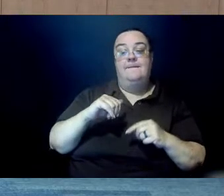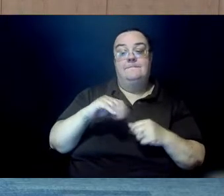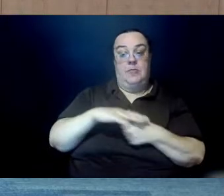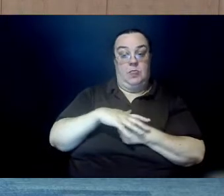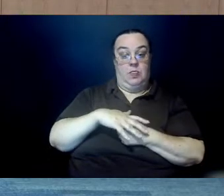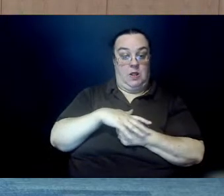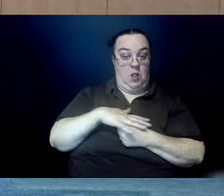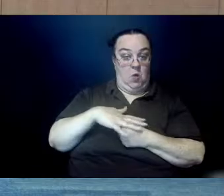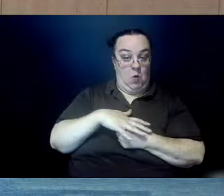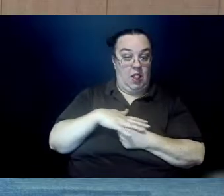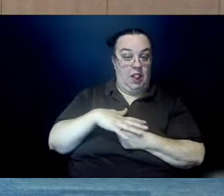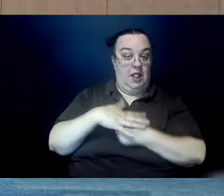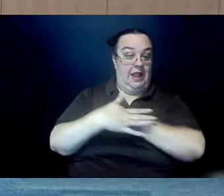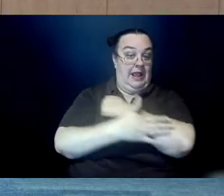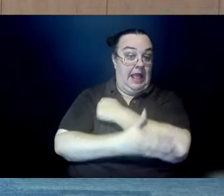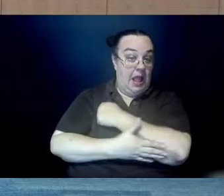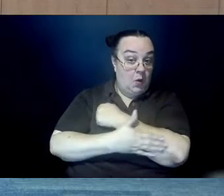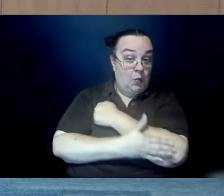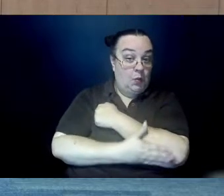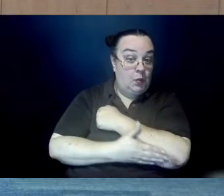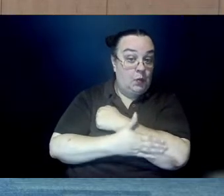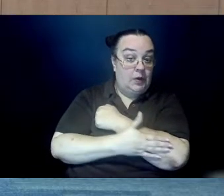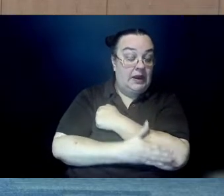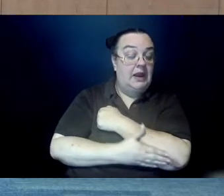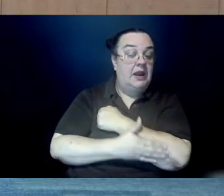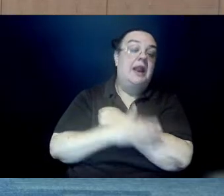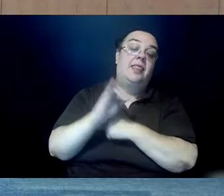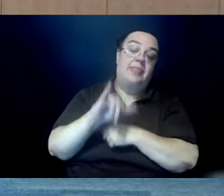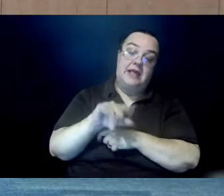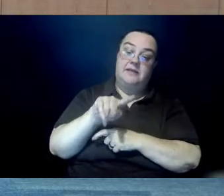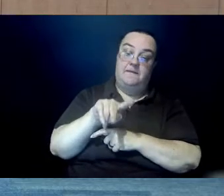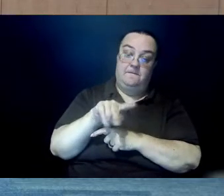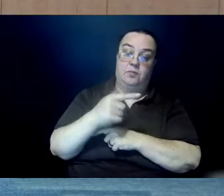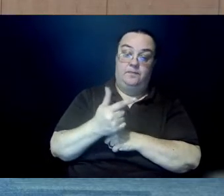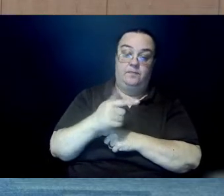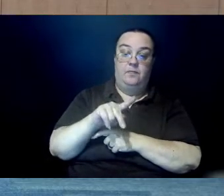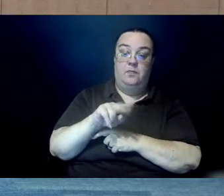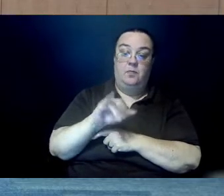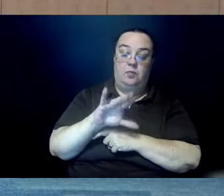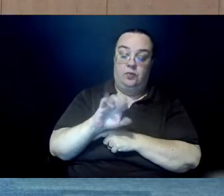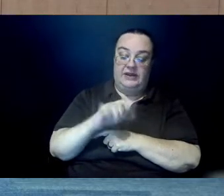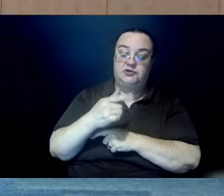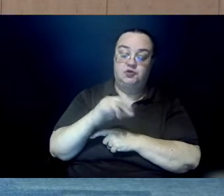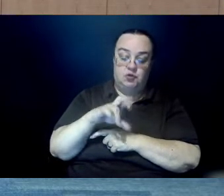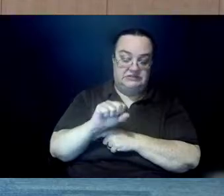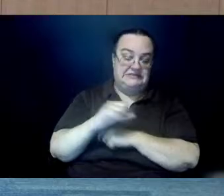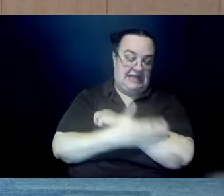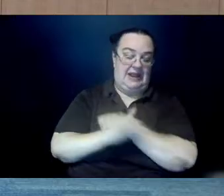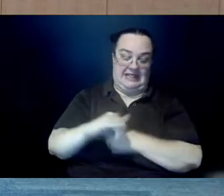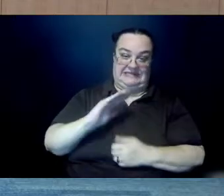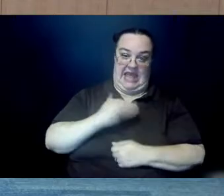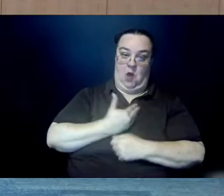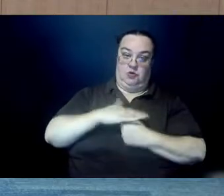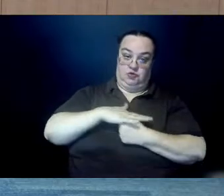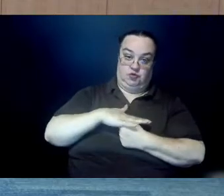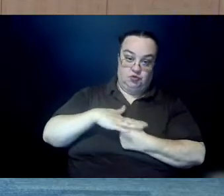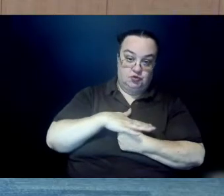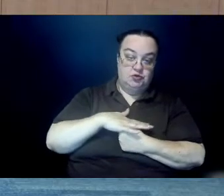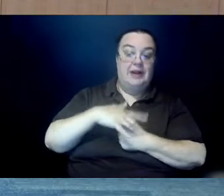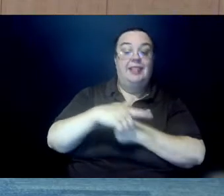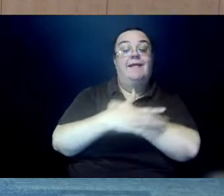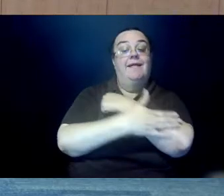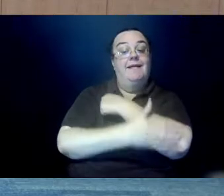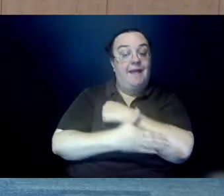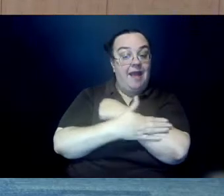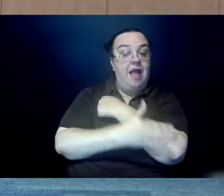local county, which is Prince George's County, our jurisdiction, the county is